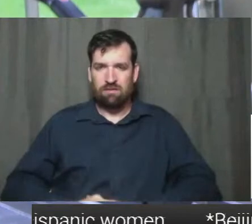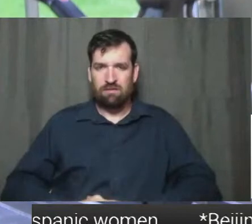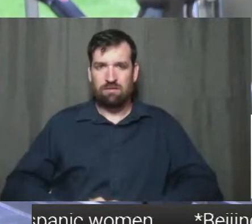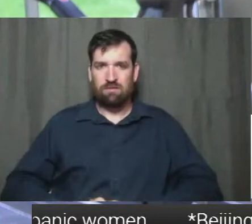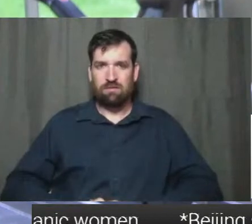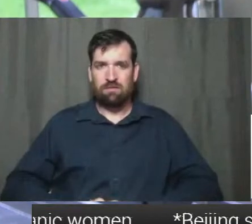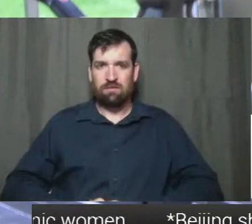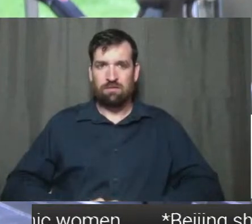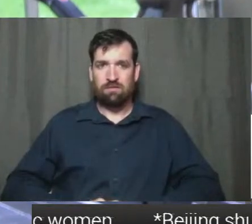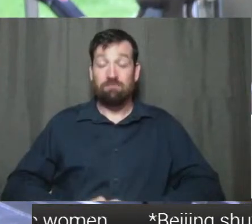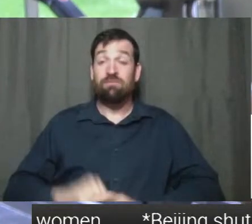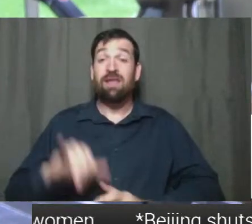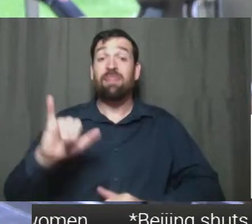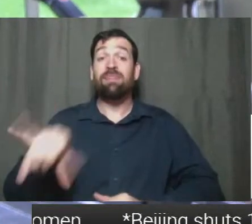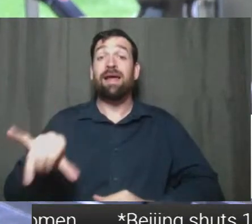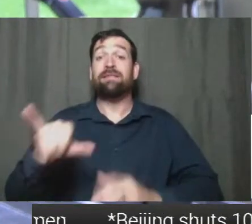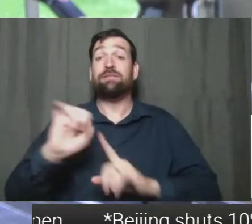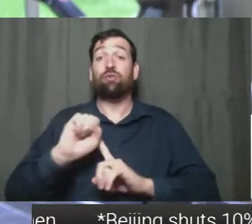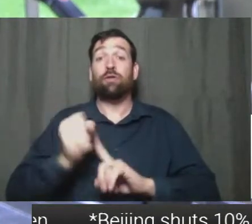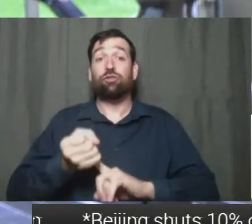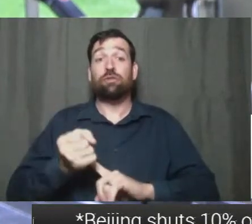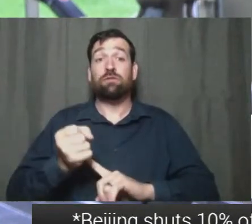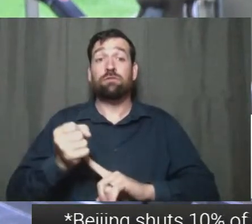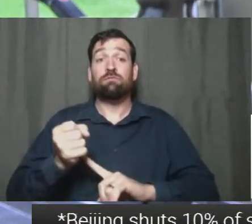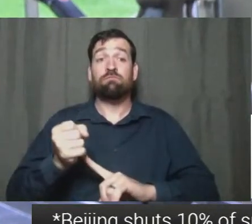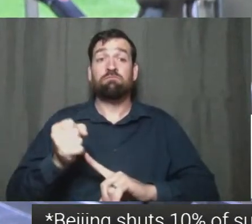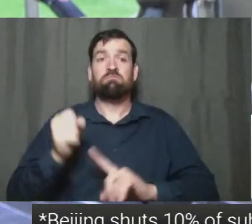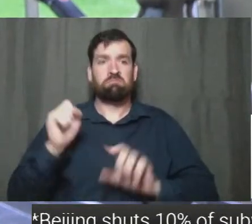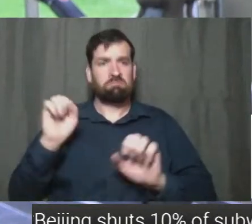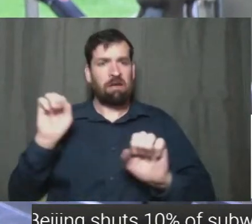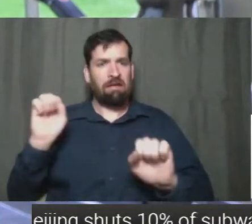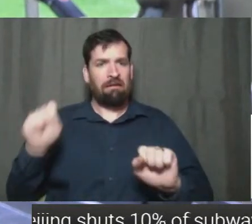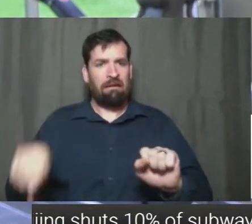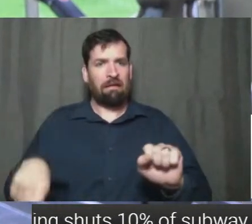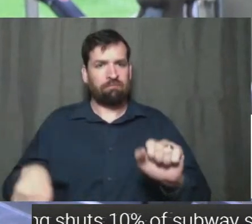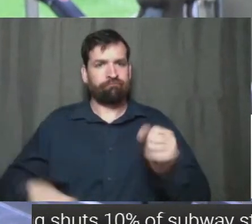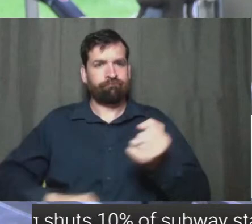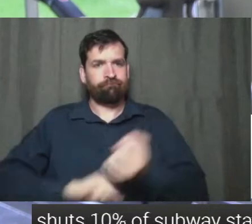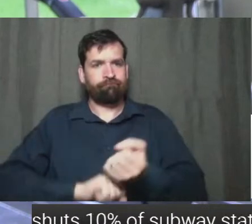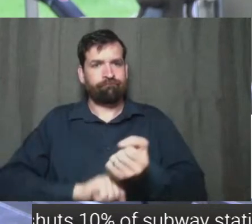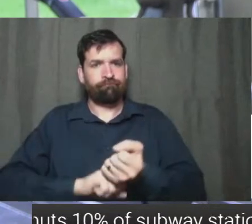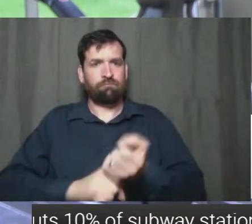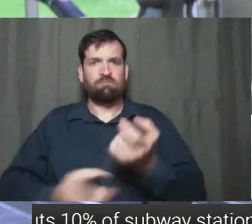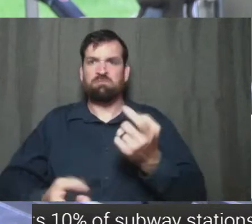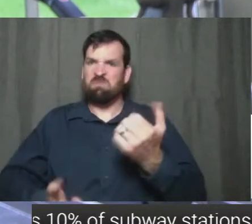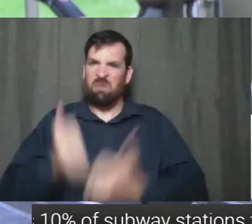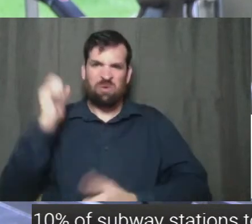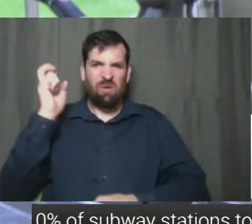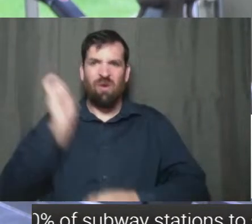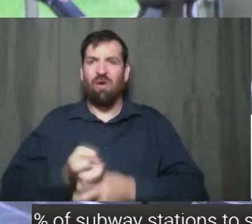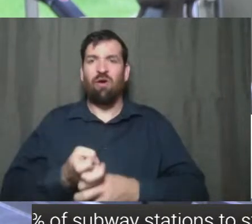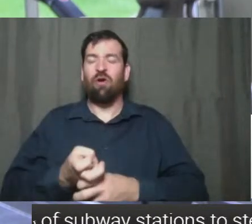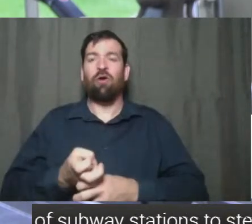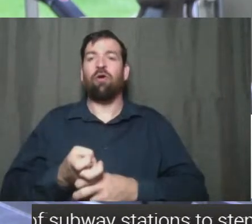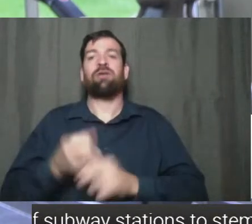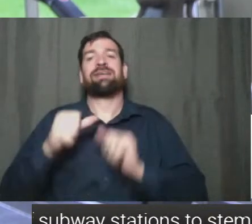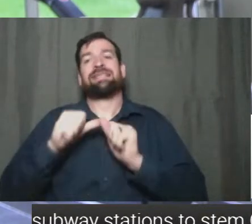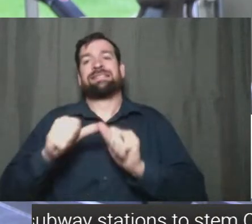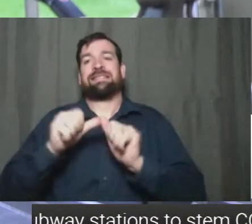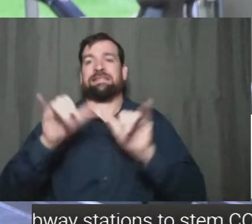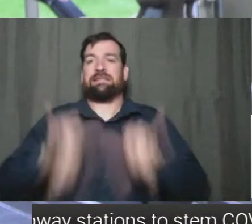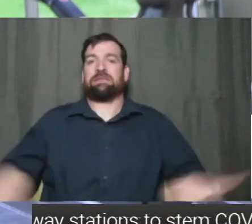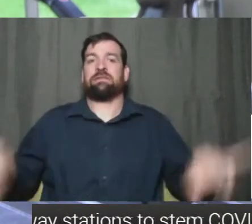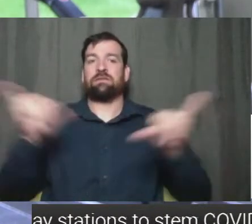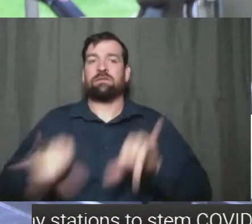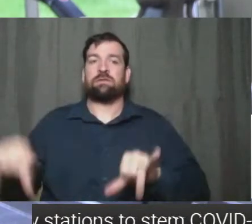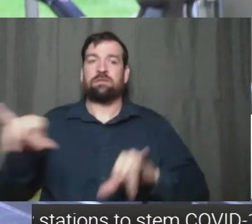In that situation, I could actually stand behind it, because one of the hardest things for most people to do is work out consistently. So whereas